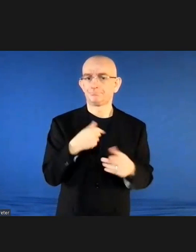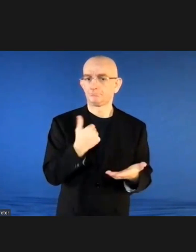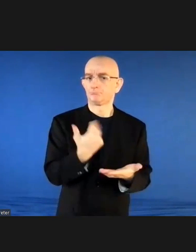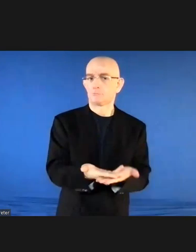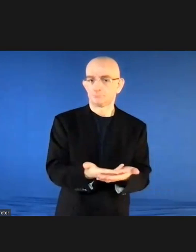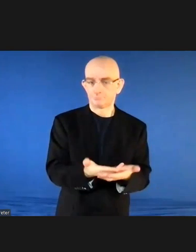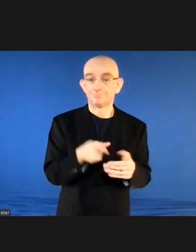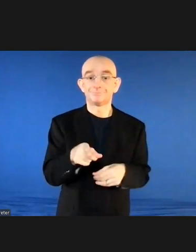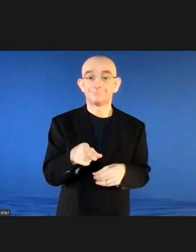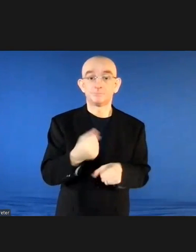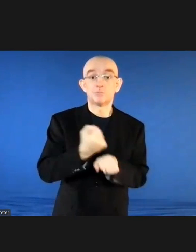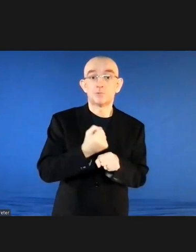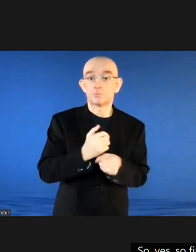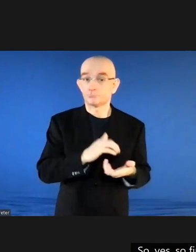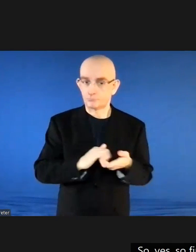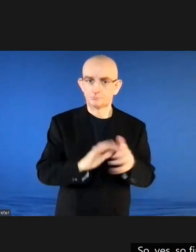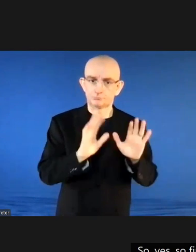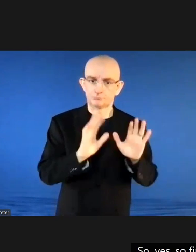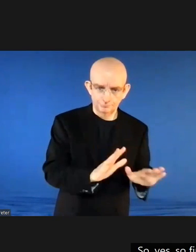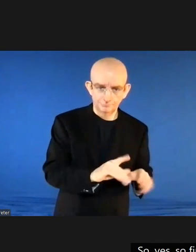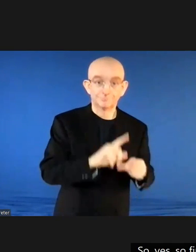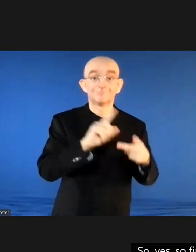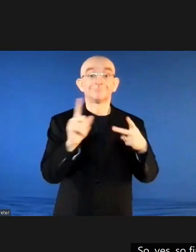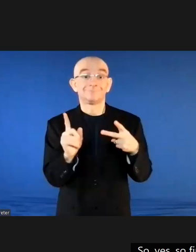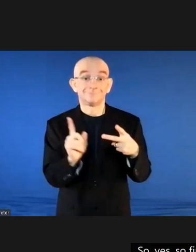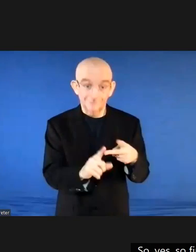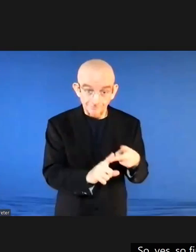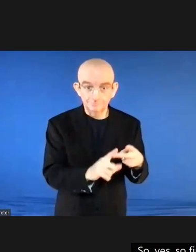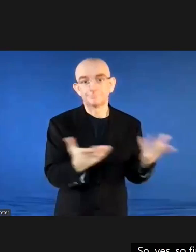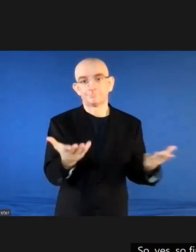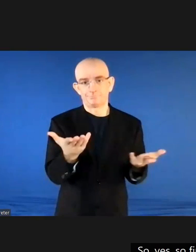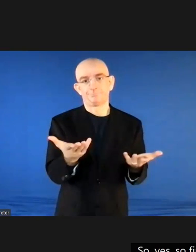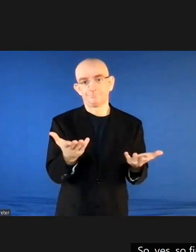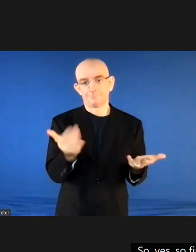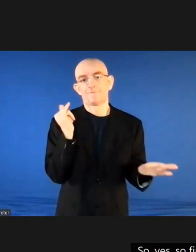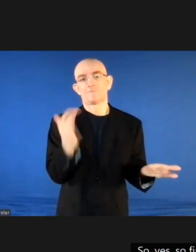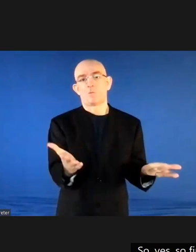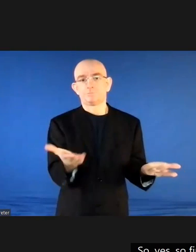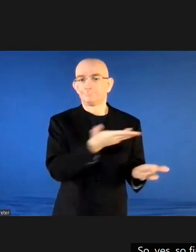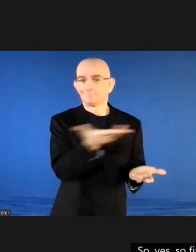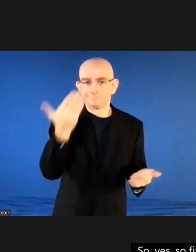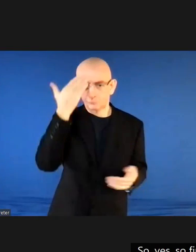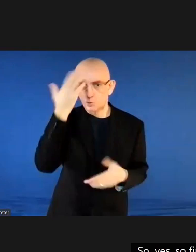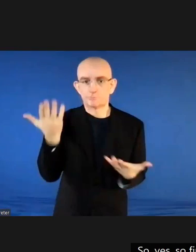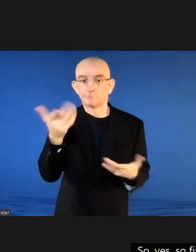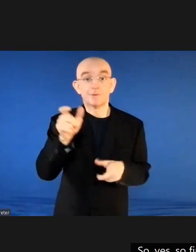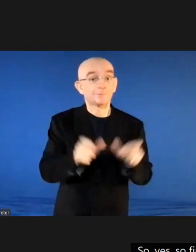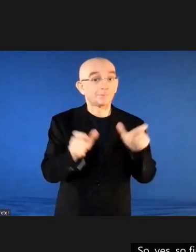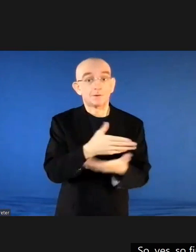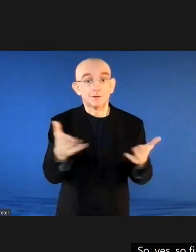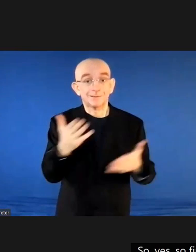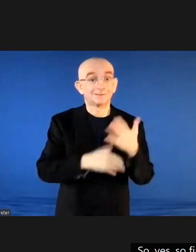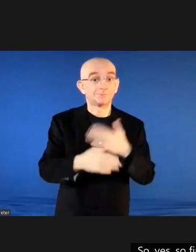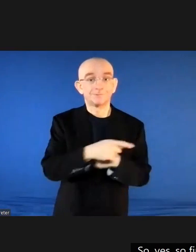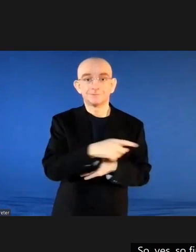that the voices of people with disabilities must be heard, and parents of children with disabilities as well must be